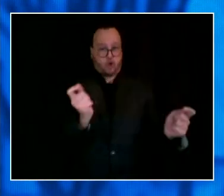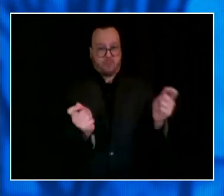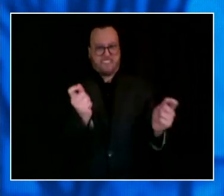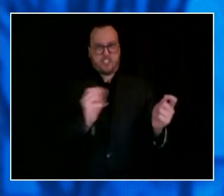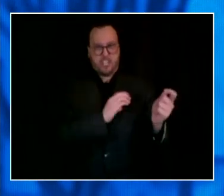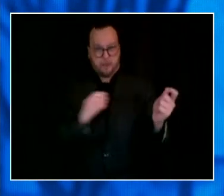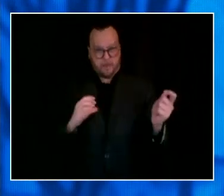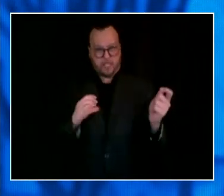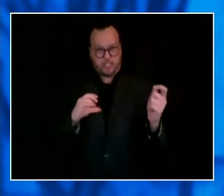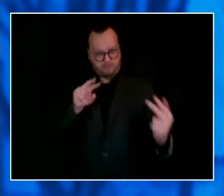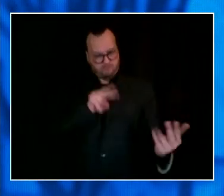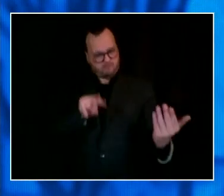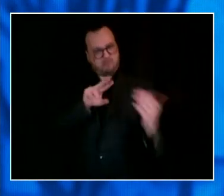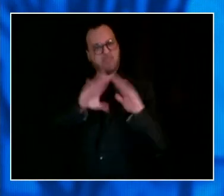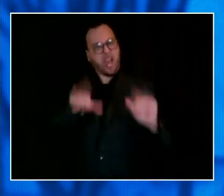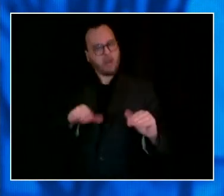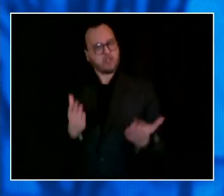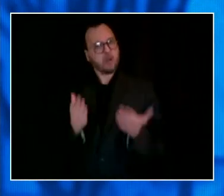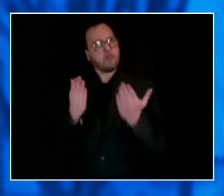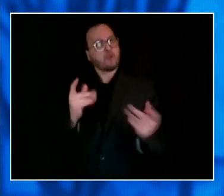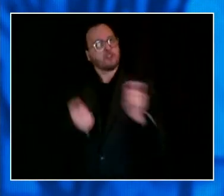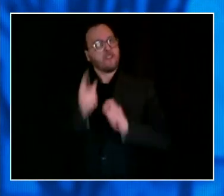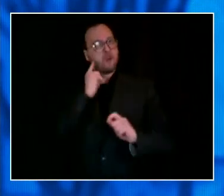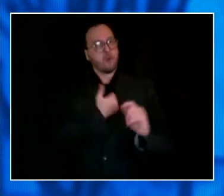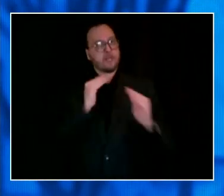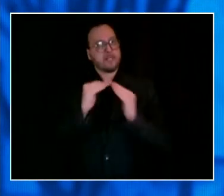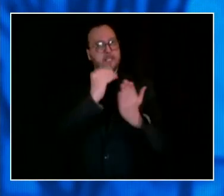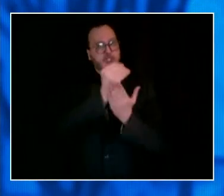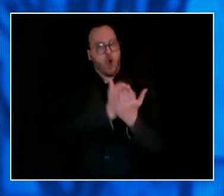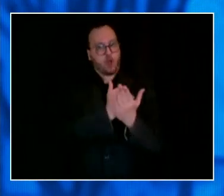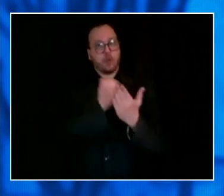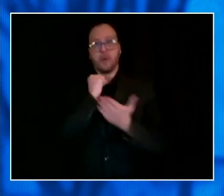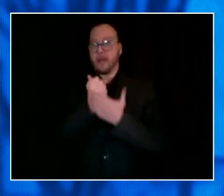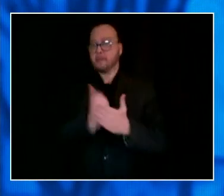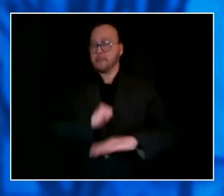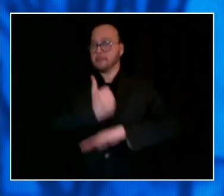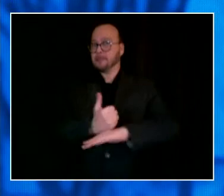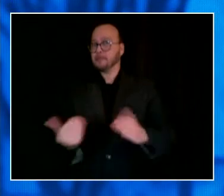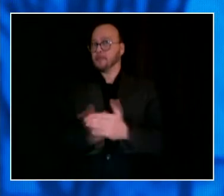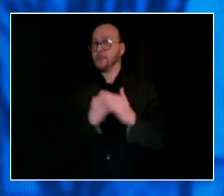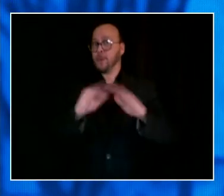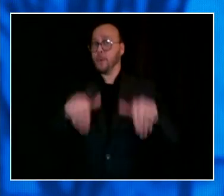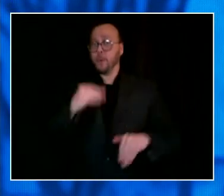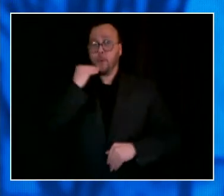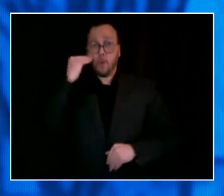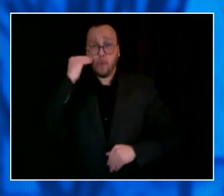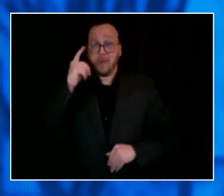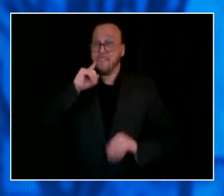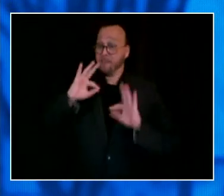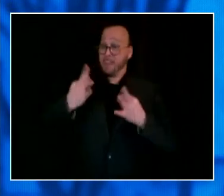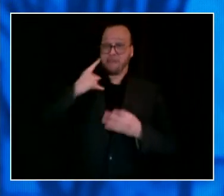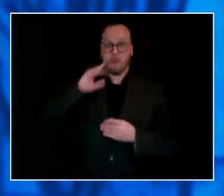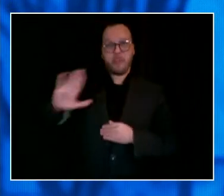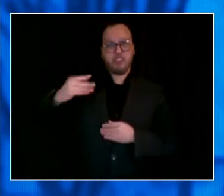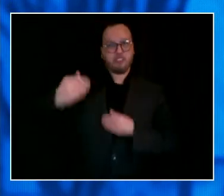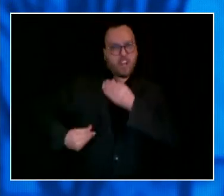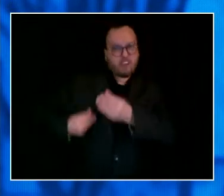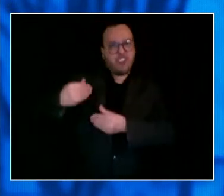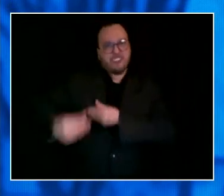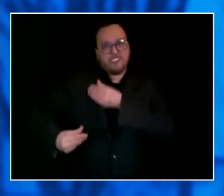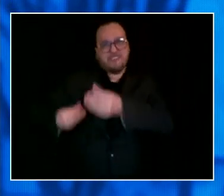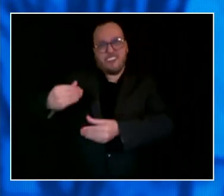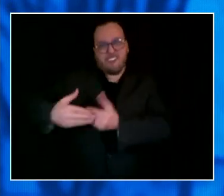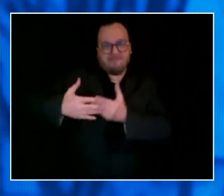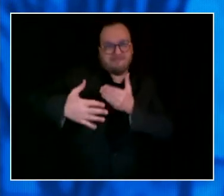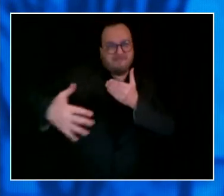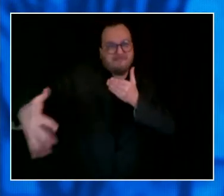propose changes to our city charter that will help create more homes for families for generations to come. When I spoke to you last